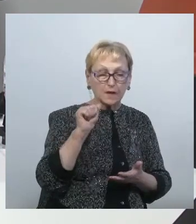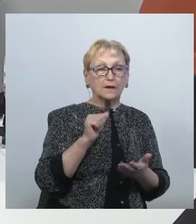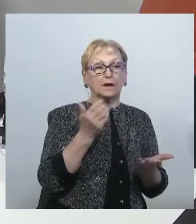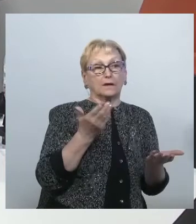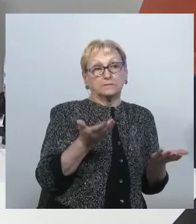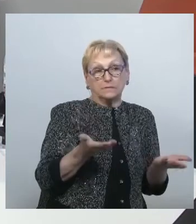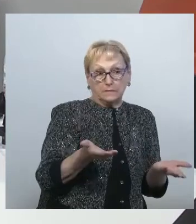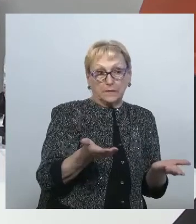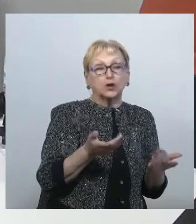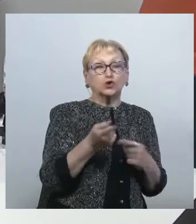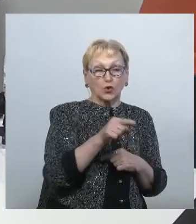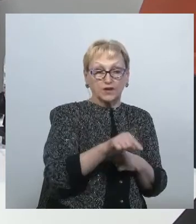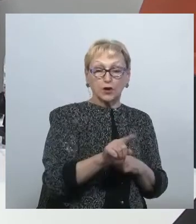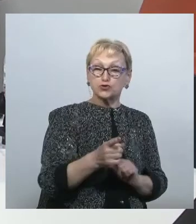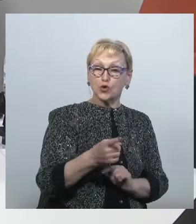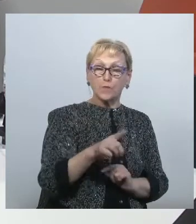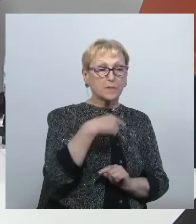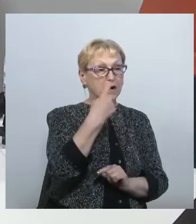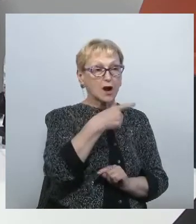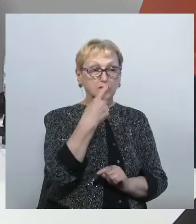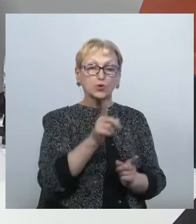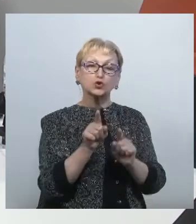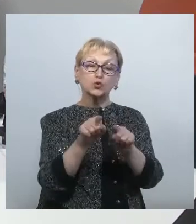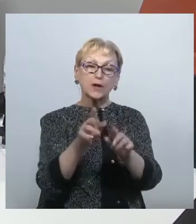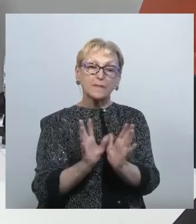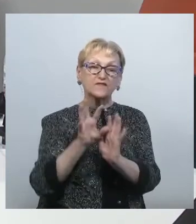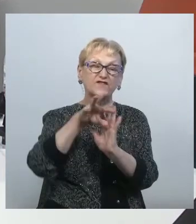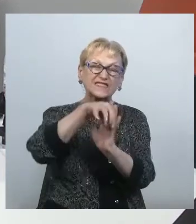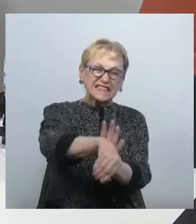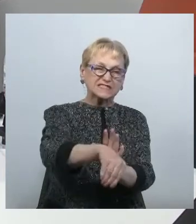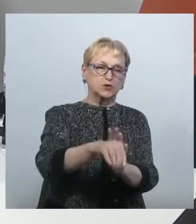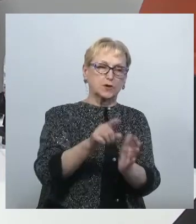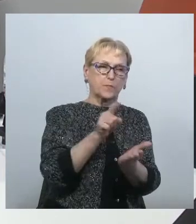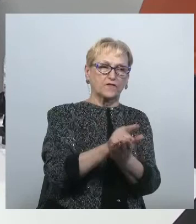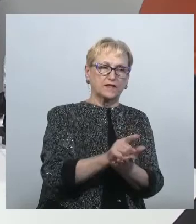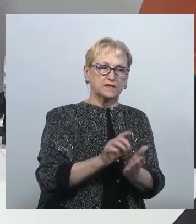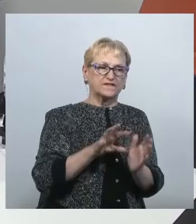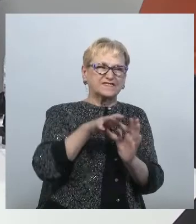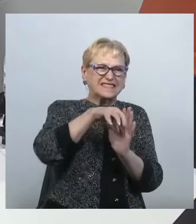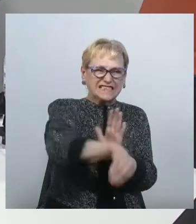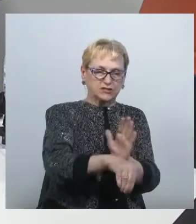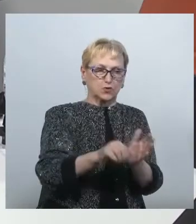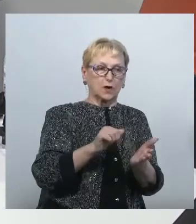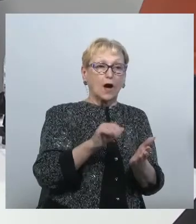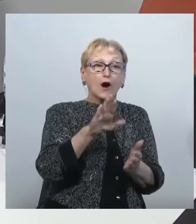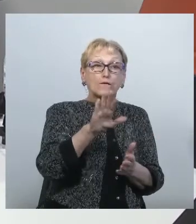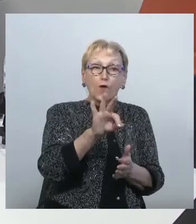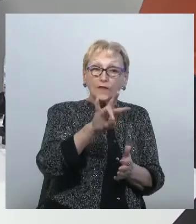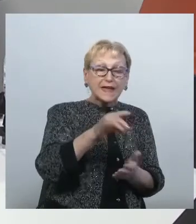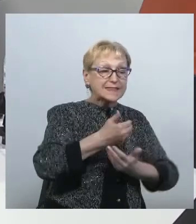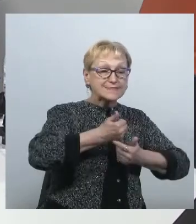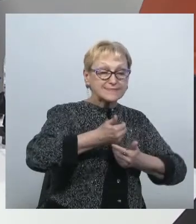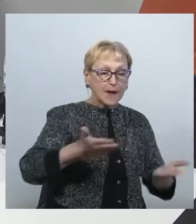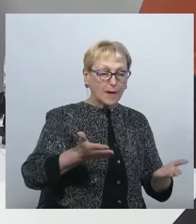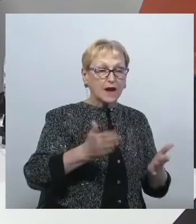visual media, then why are we mentioning that we also to fit in questions that